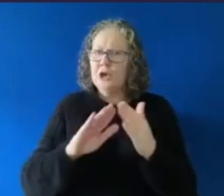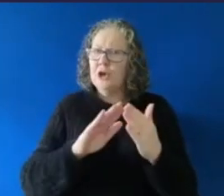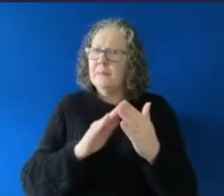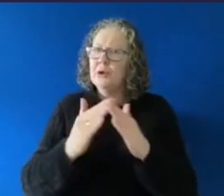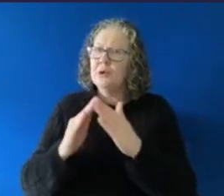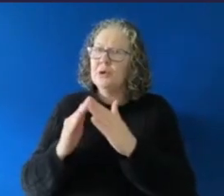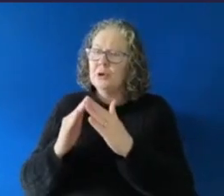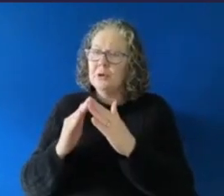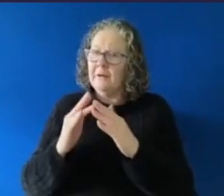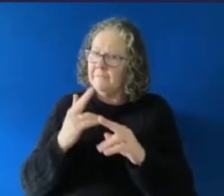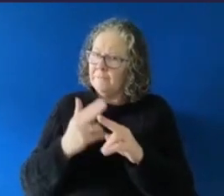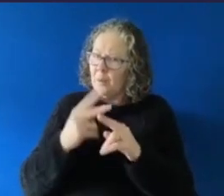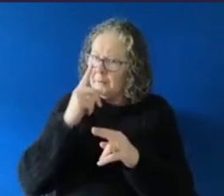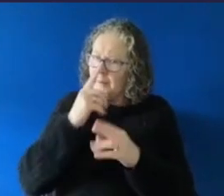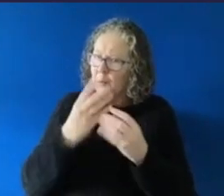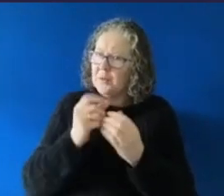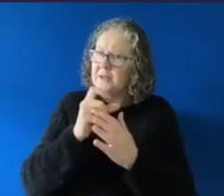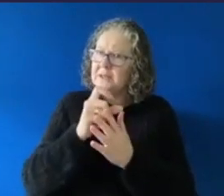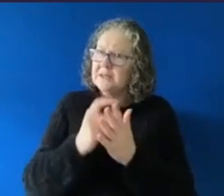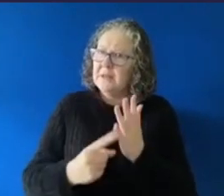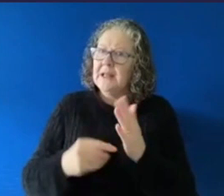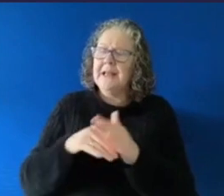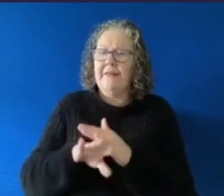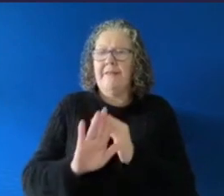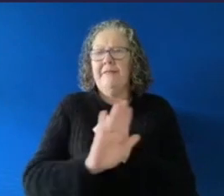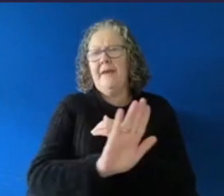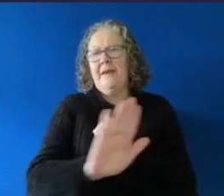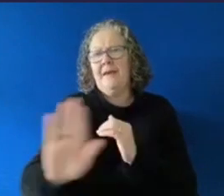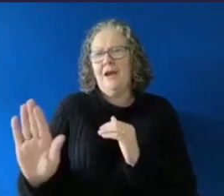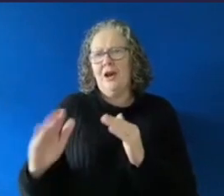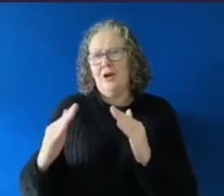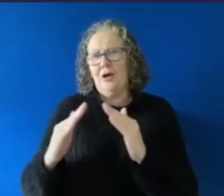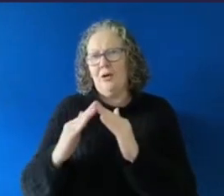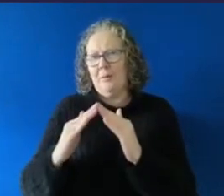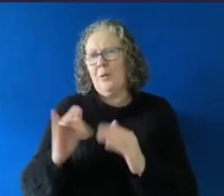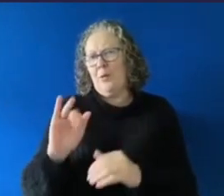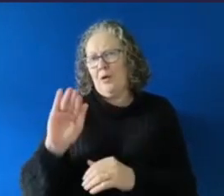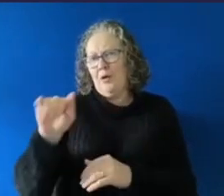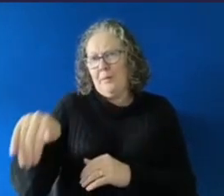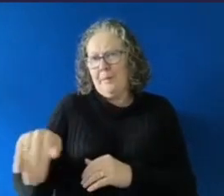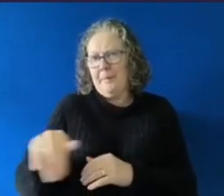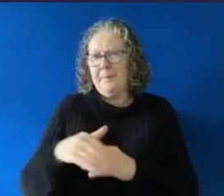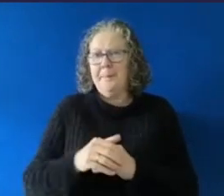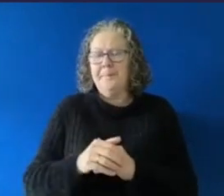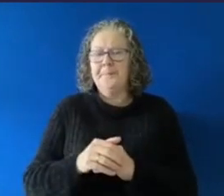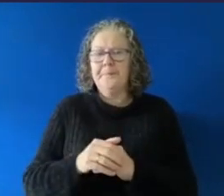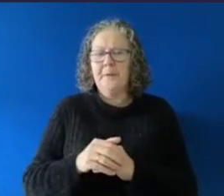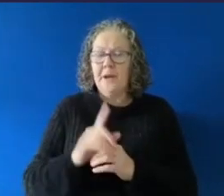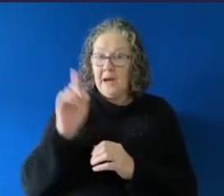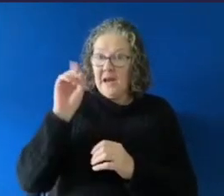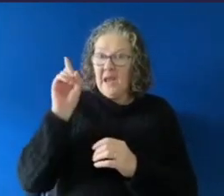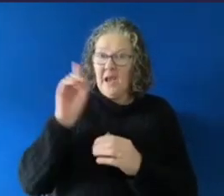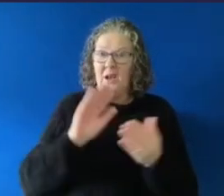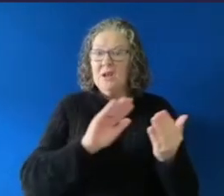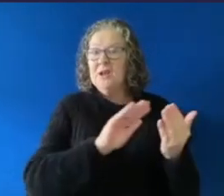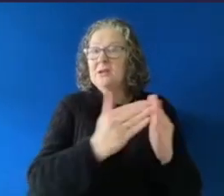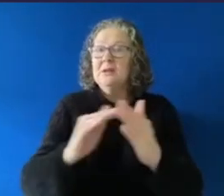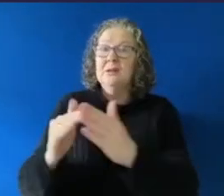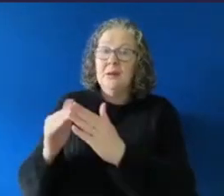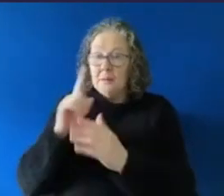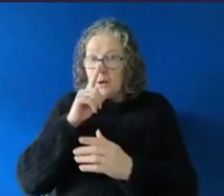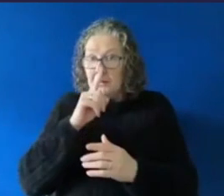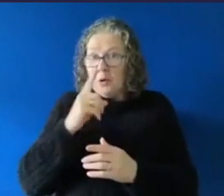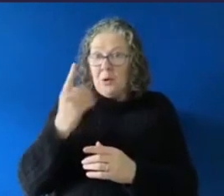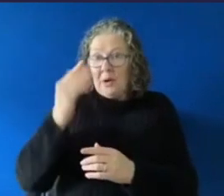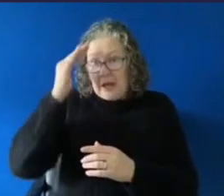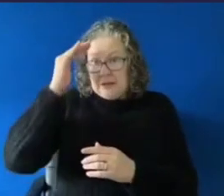with disabilities in their homes. And this is really important because we live in a society where adults with disabilities are seen